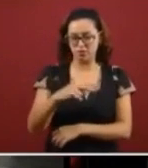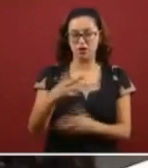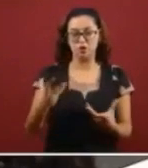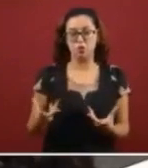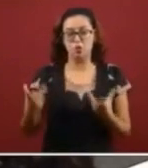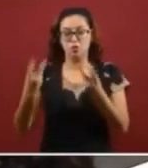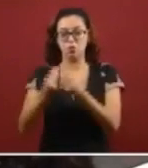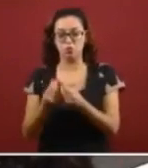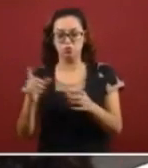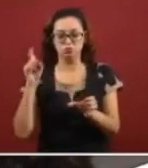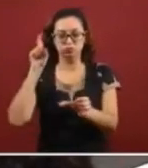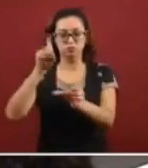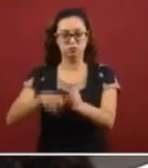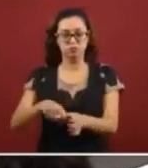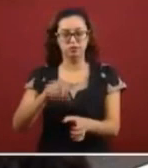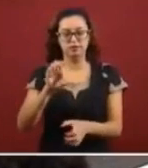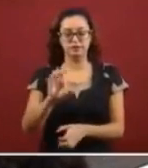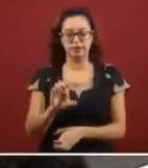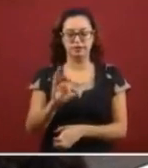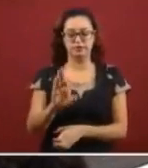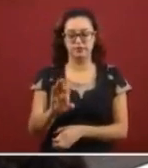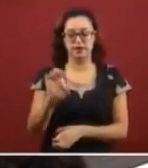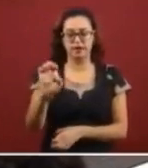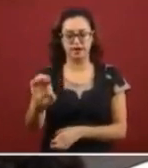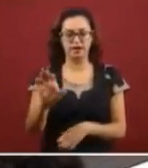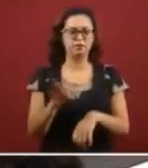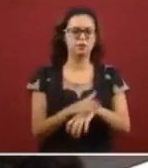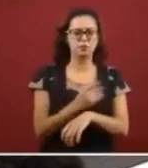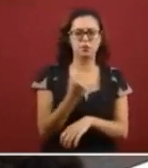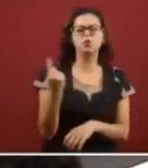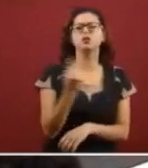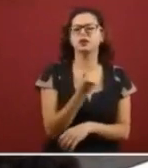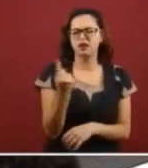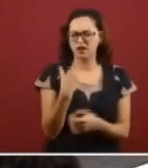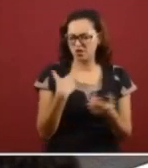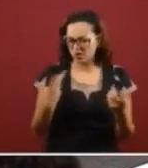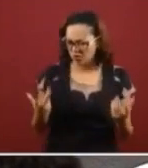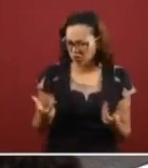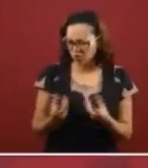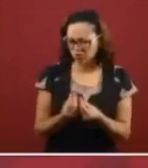de electricidad. A Federal Commission porque of Electricity. Why?